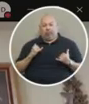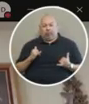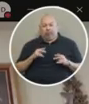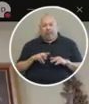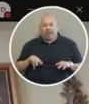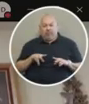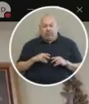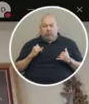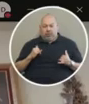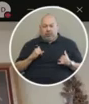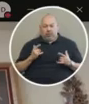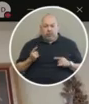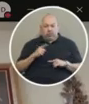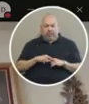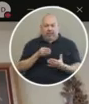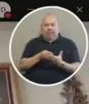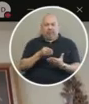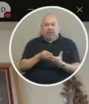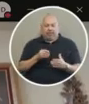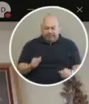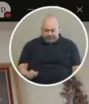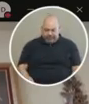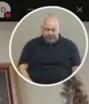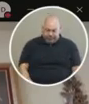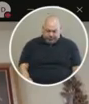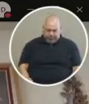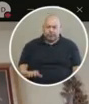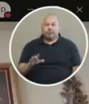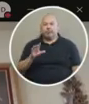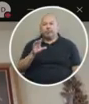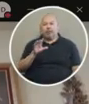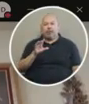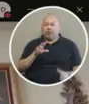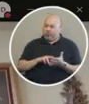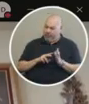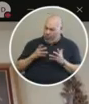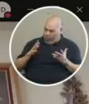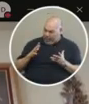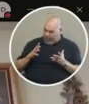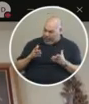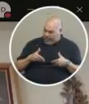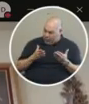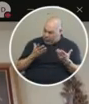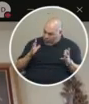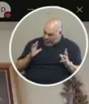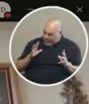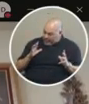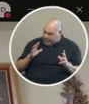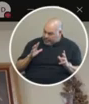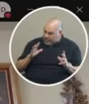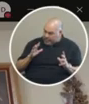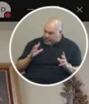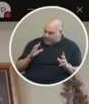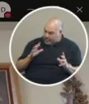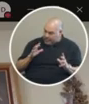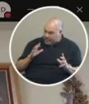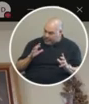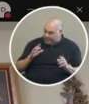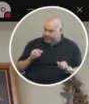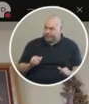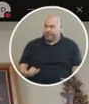value is in today's money. Of what we've already issued? Yes. Sure.